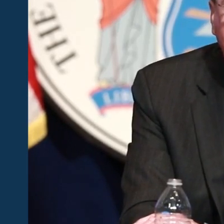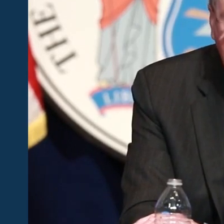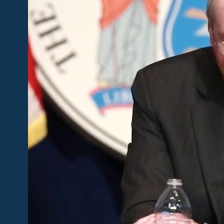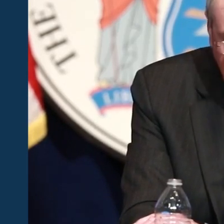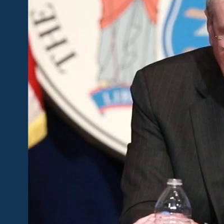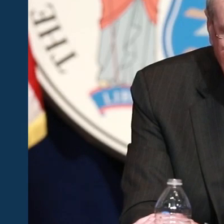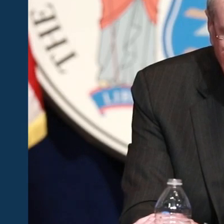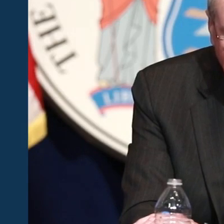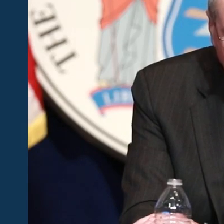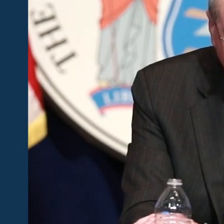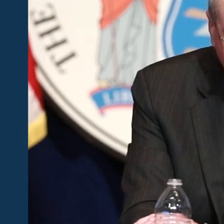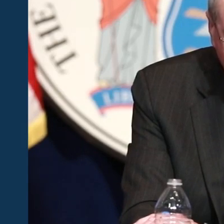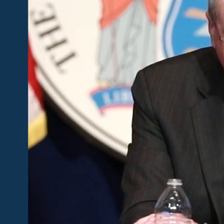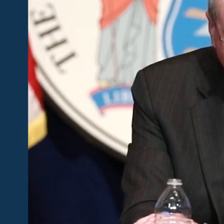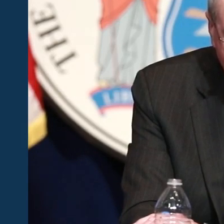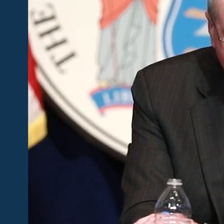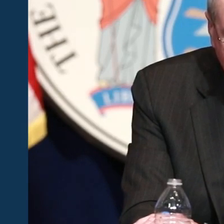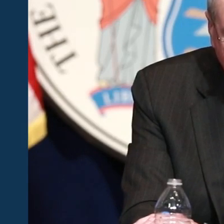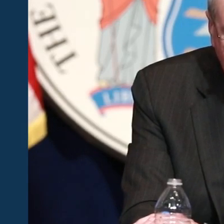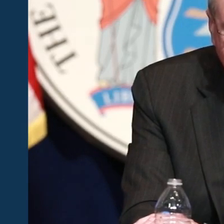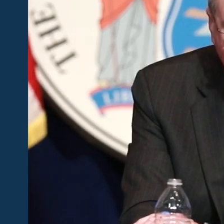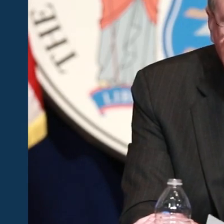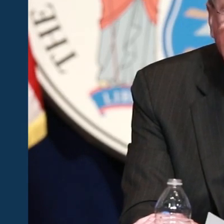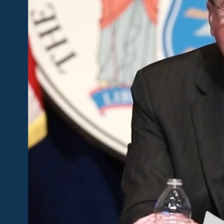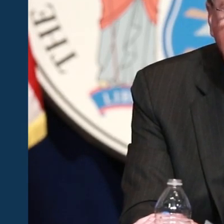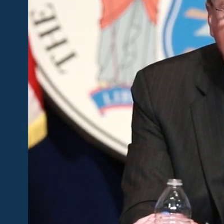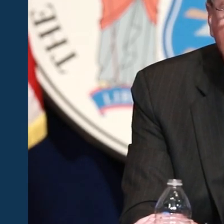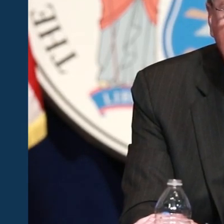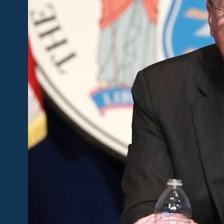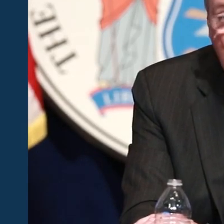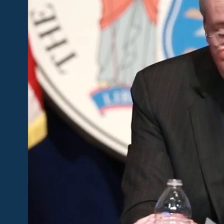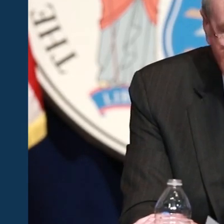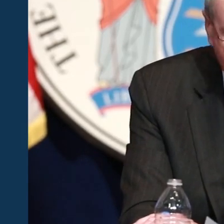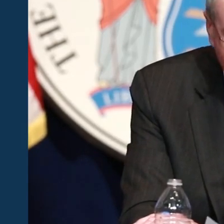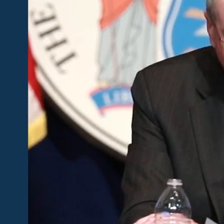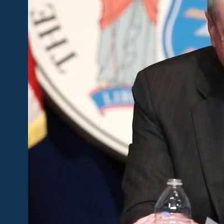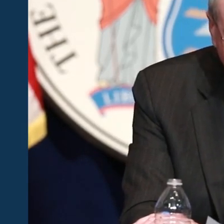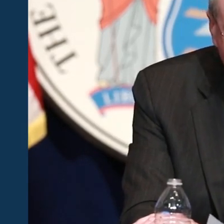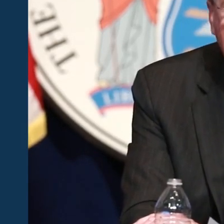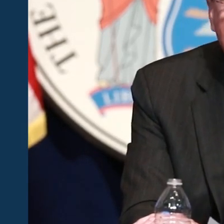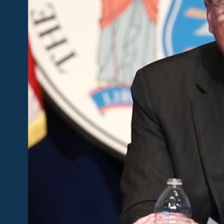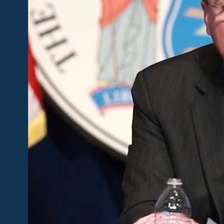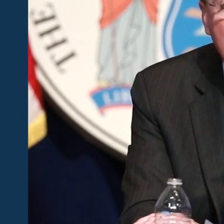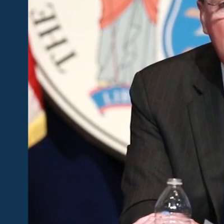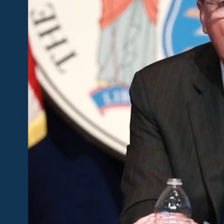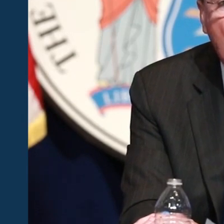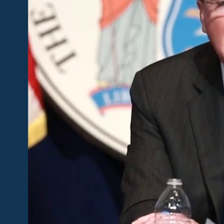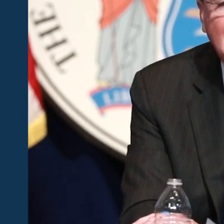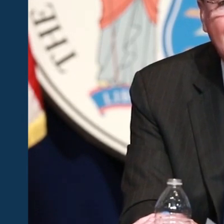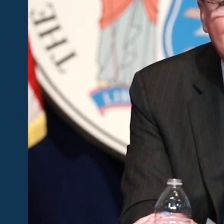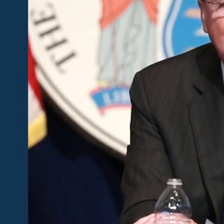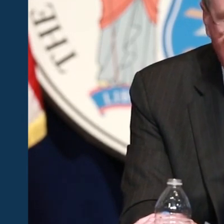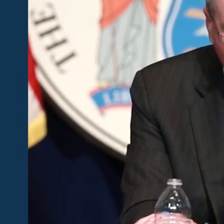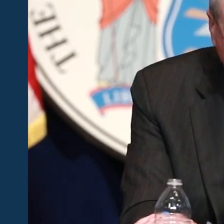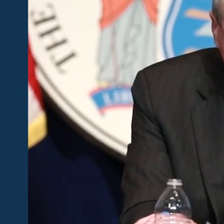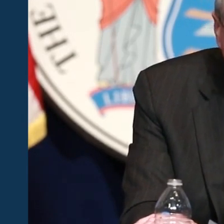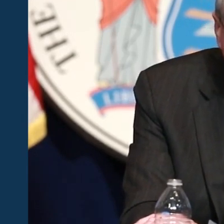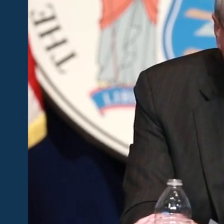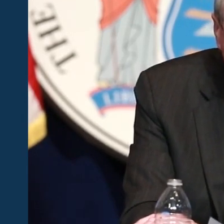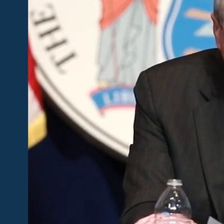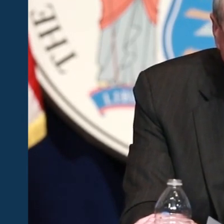but thankfully, Ruth and her parents were able to find their way to England and were spared. Eventually, they found their way to